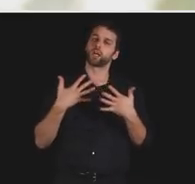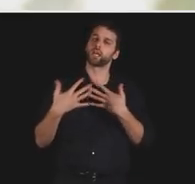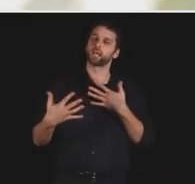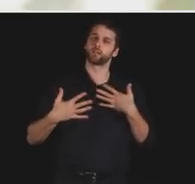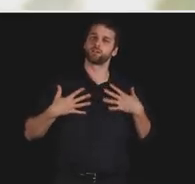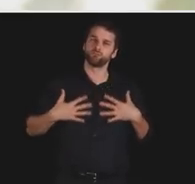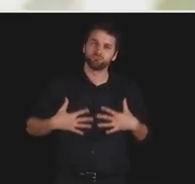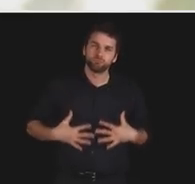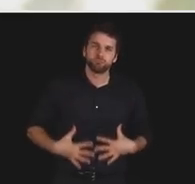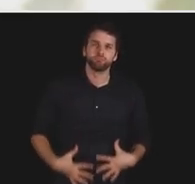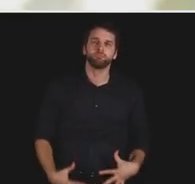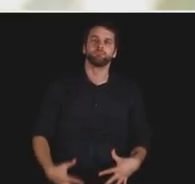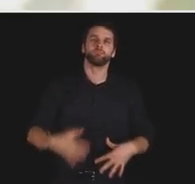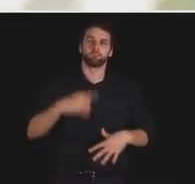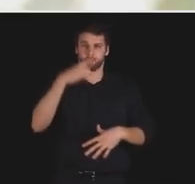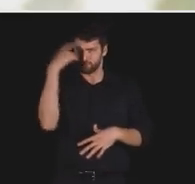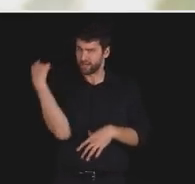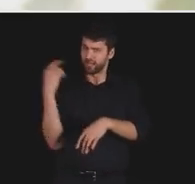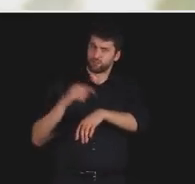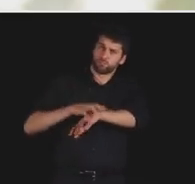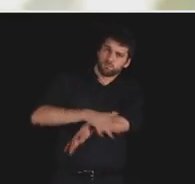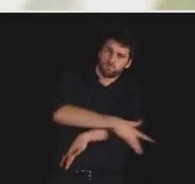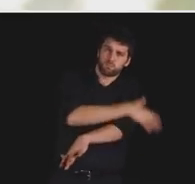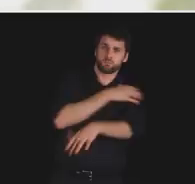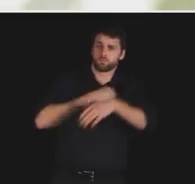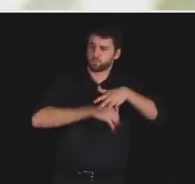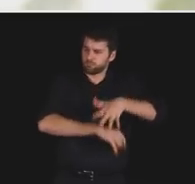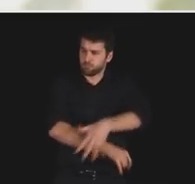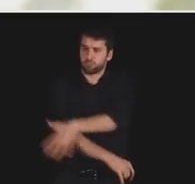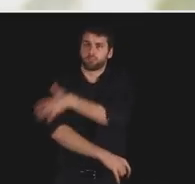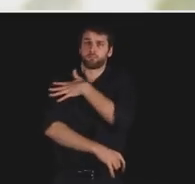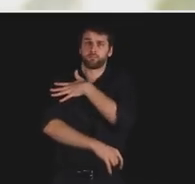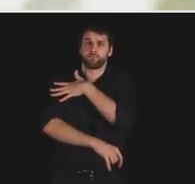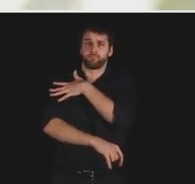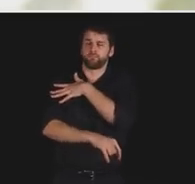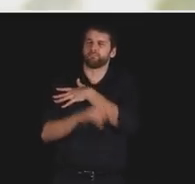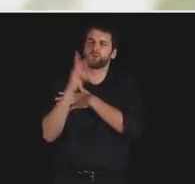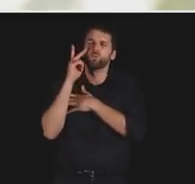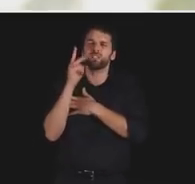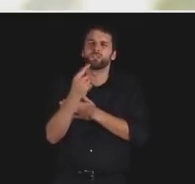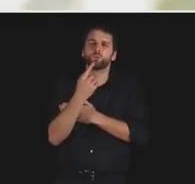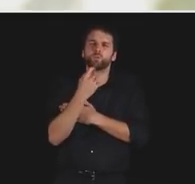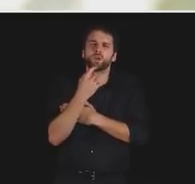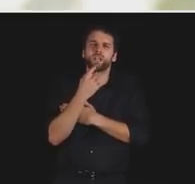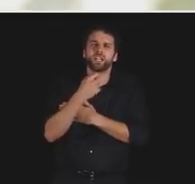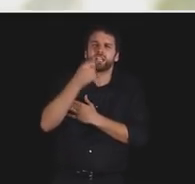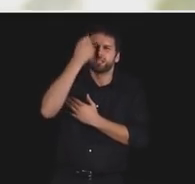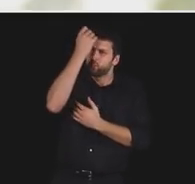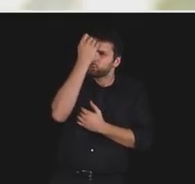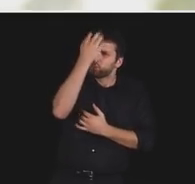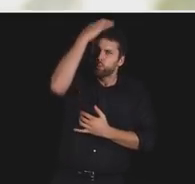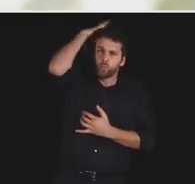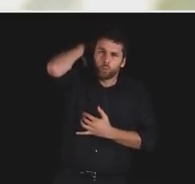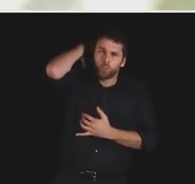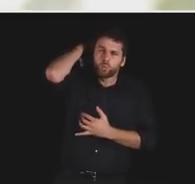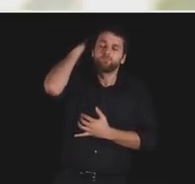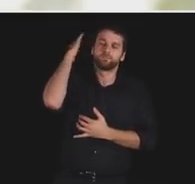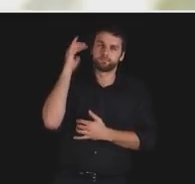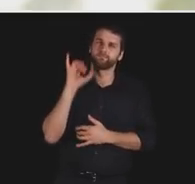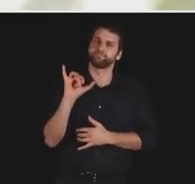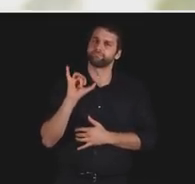on the wings. I don't know if you can see, there's a little scarlet on top of the head. It took me a minute to realize the significance of this bird,